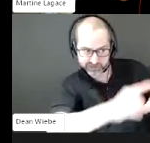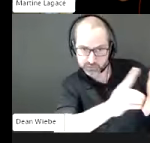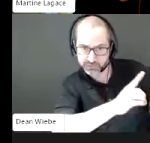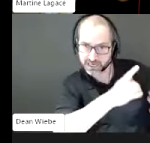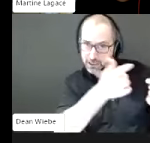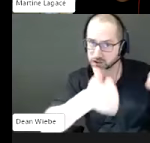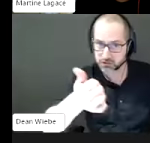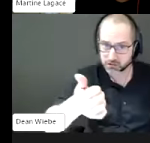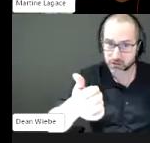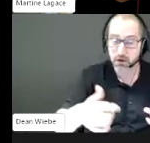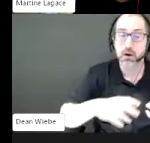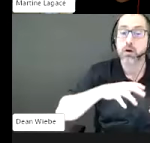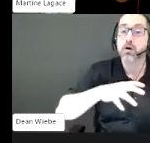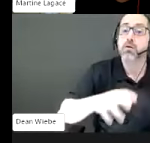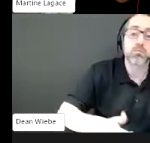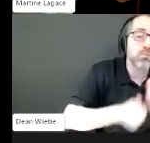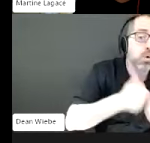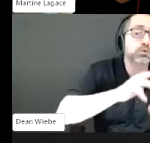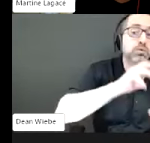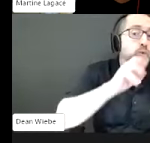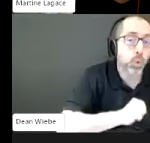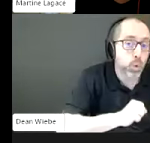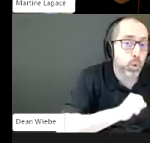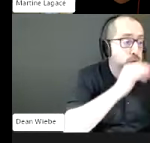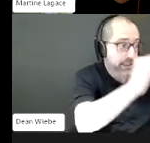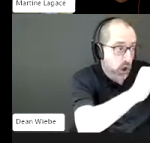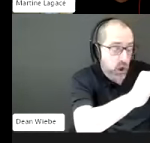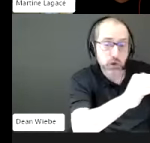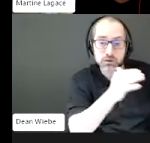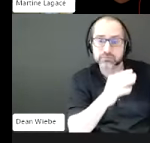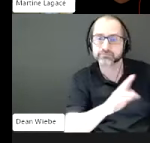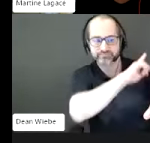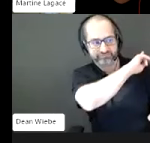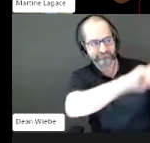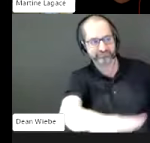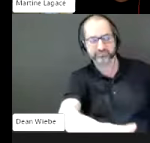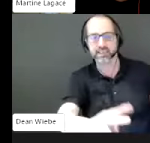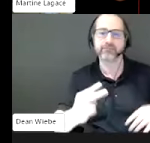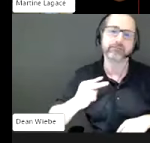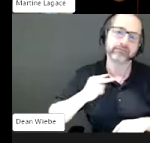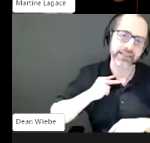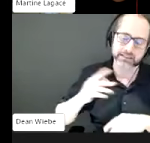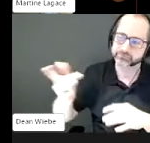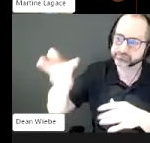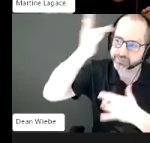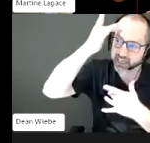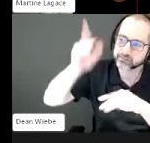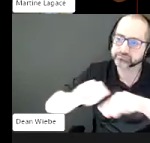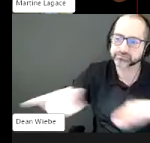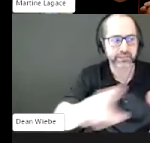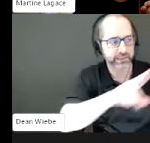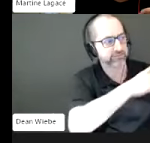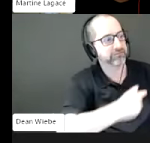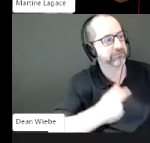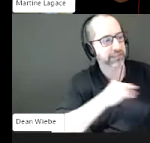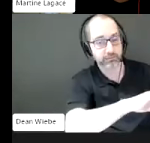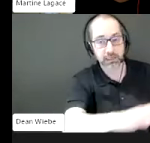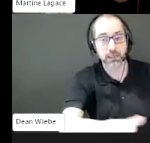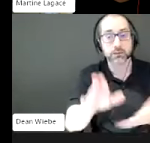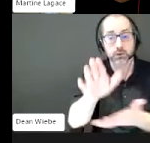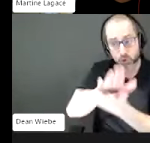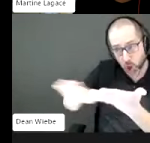were portrayed mostly, as I mentioned before, as victims of the pandemic with no self-agency. Scholars, yes, at least